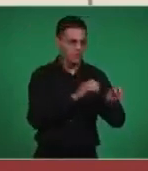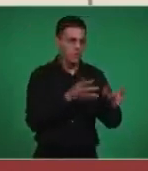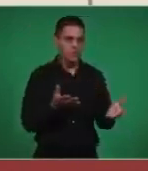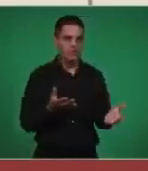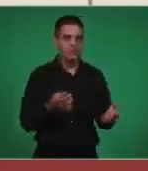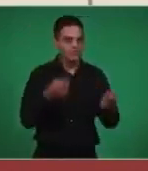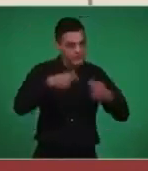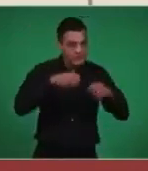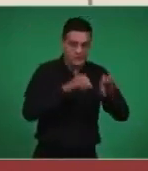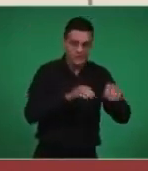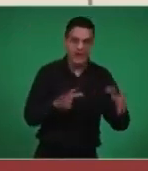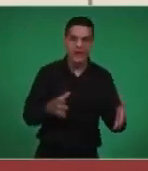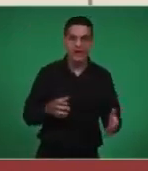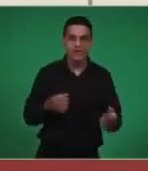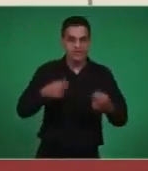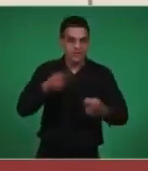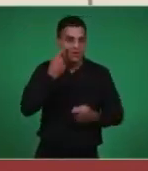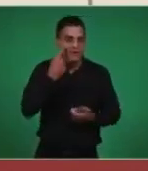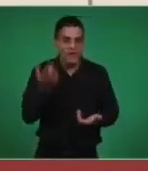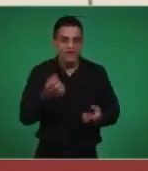you go there and check?